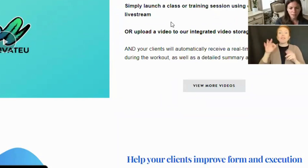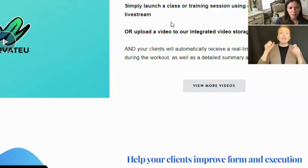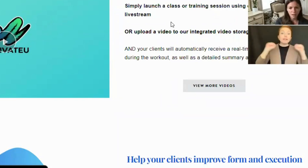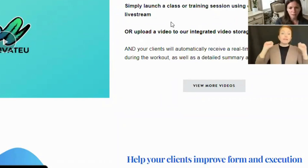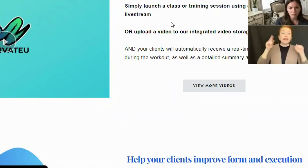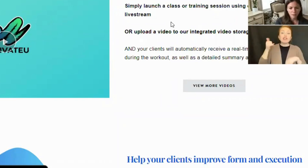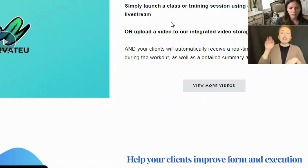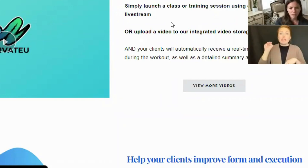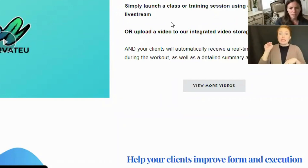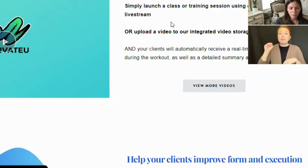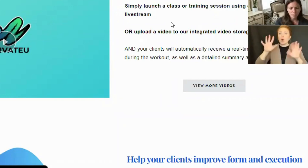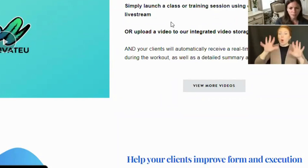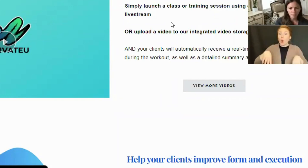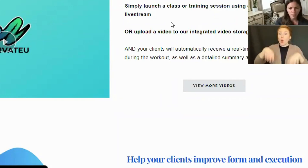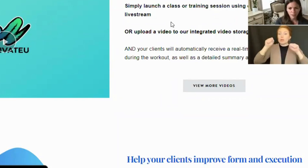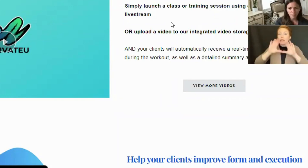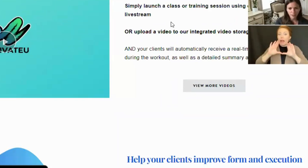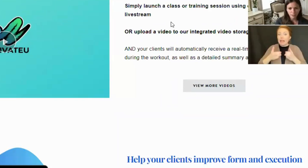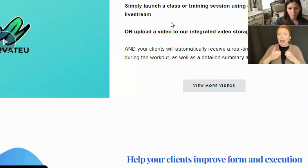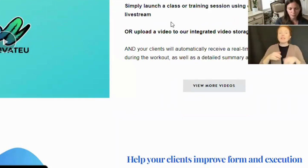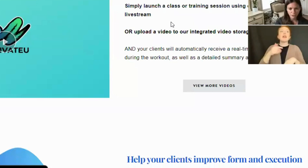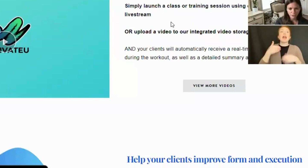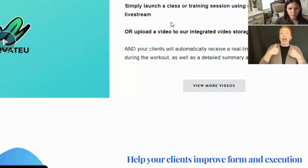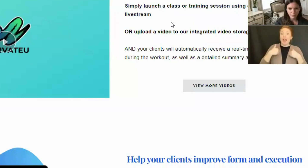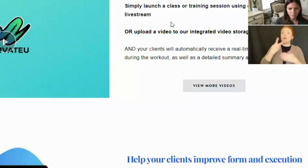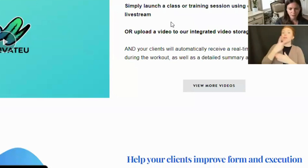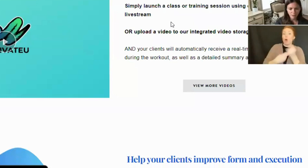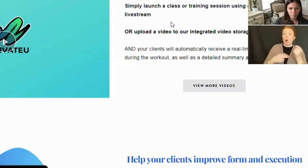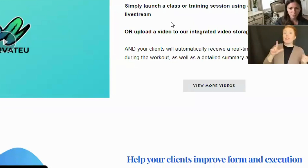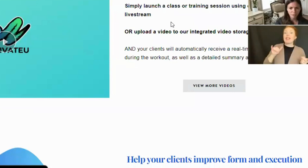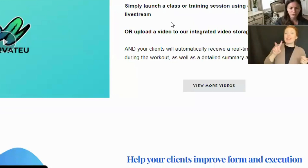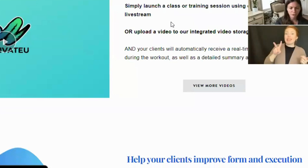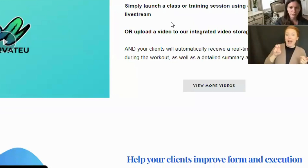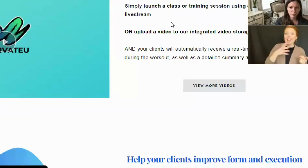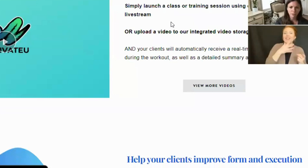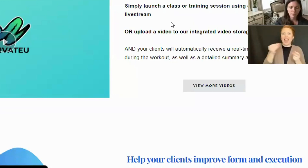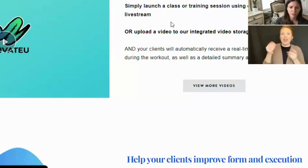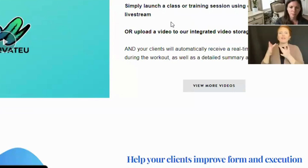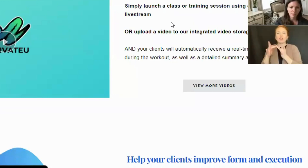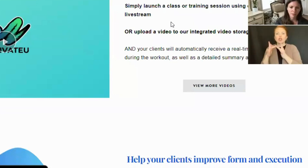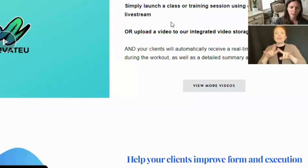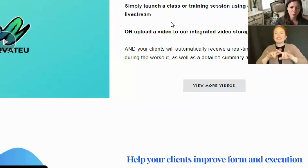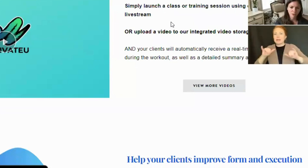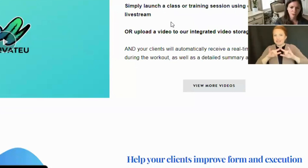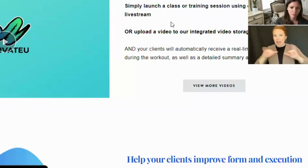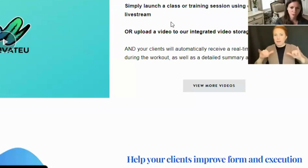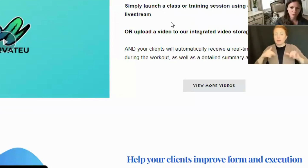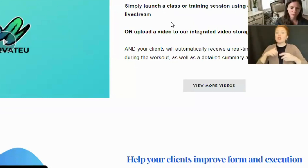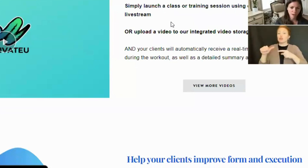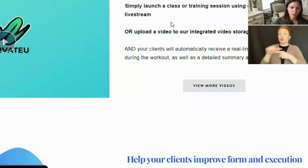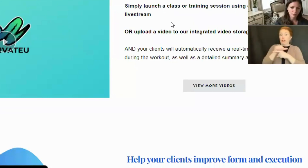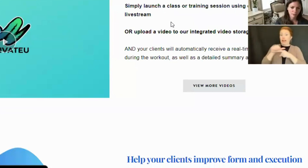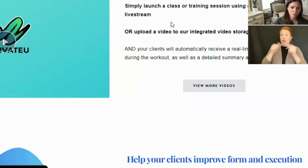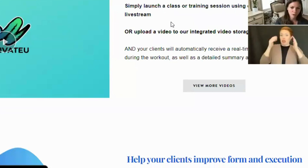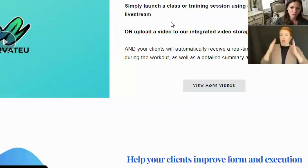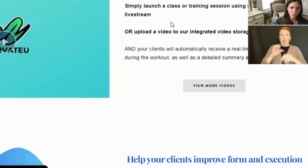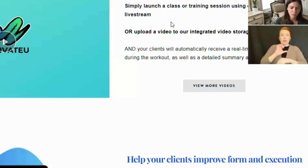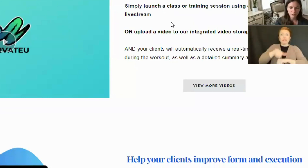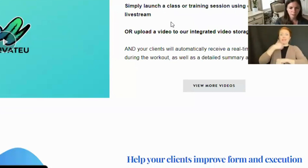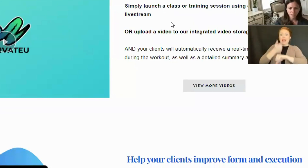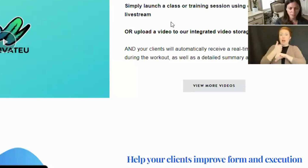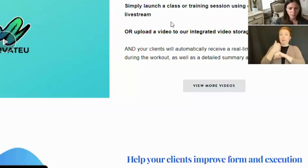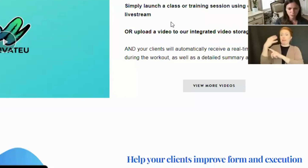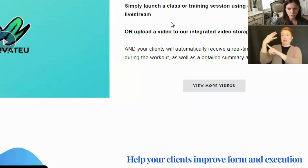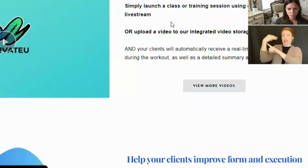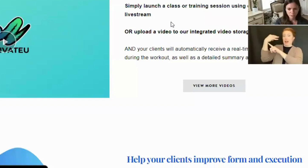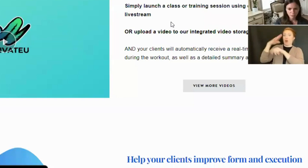class, they could host it both live and virtually at the same time. So the trainer would set up the camera, which could be on their phone.